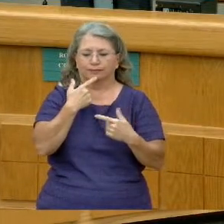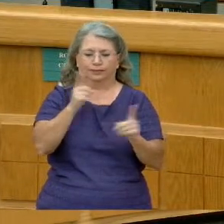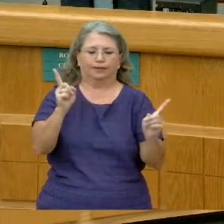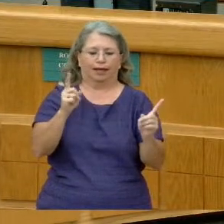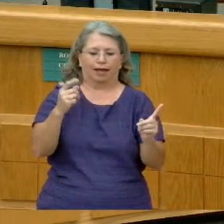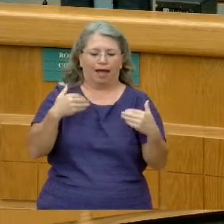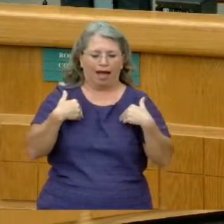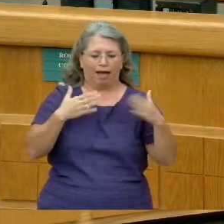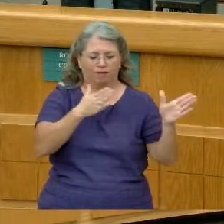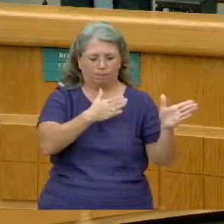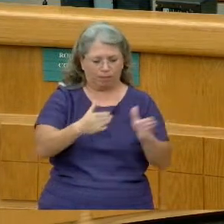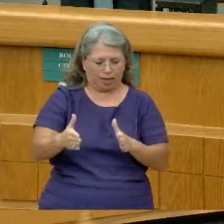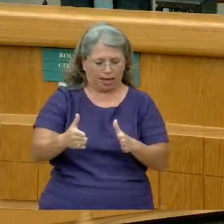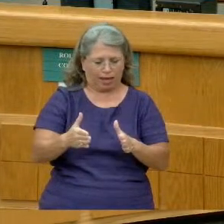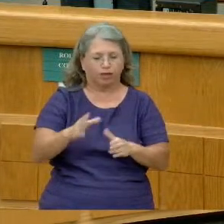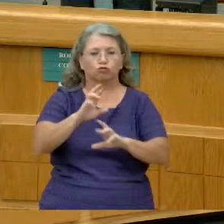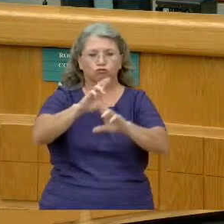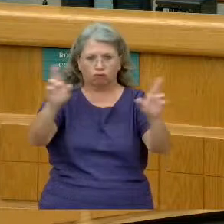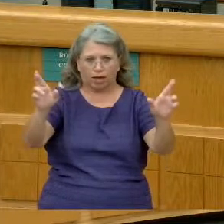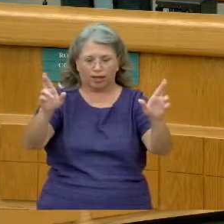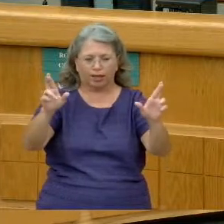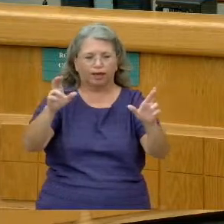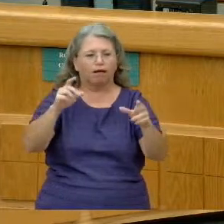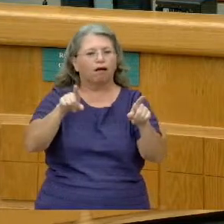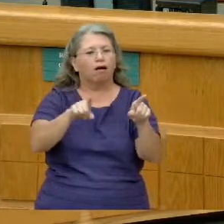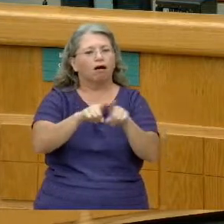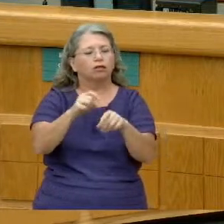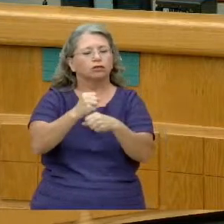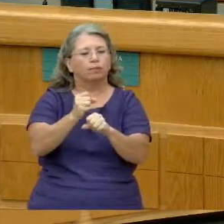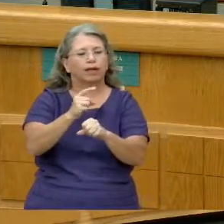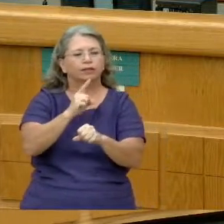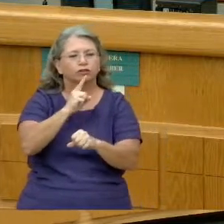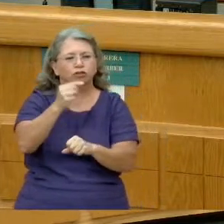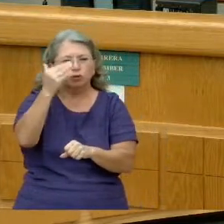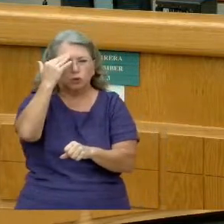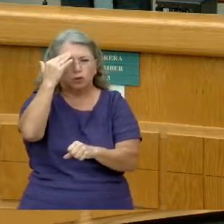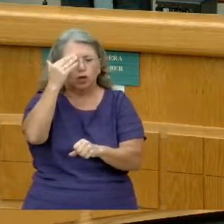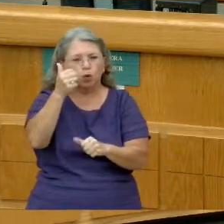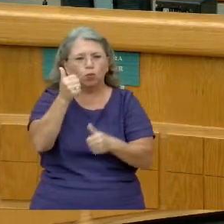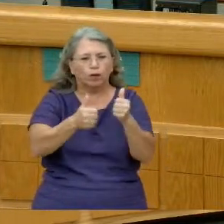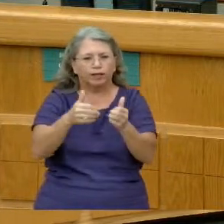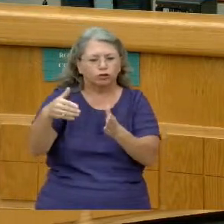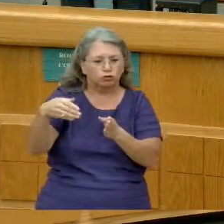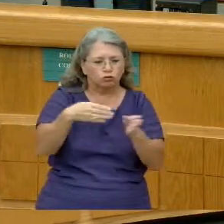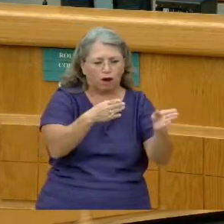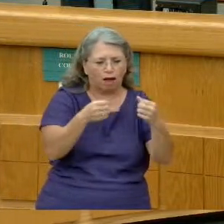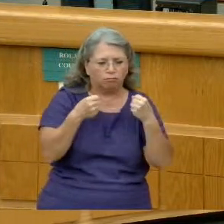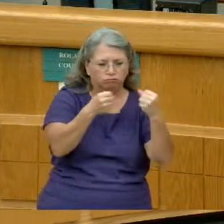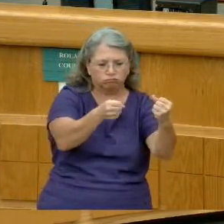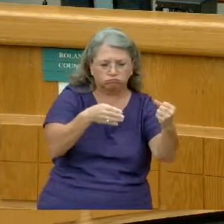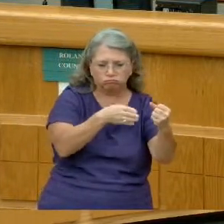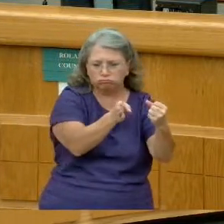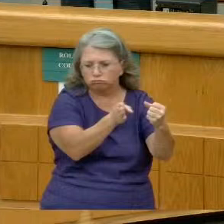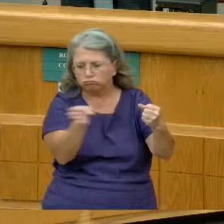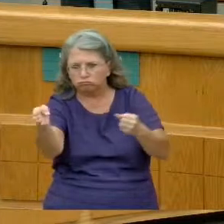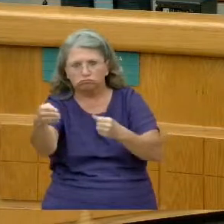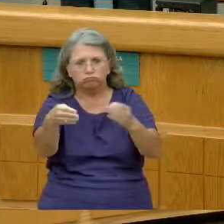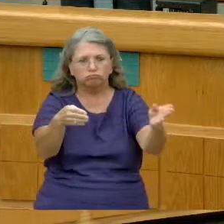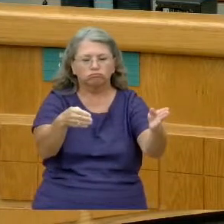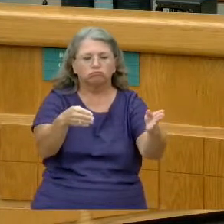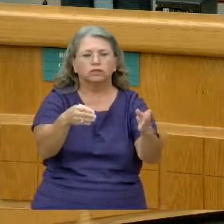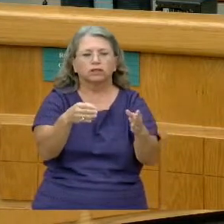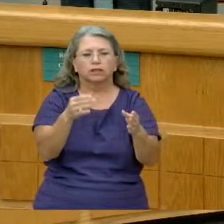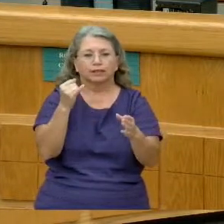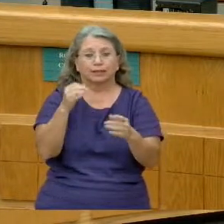want to familiarize yourselves with routes, particularly those of you that live on the island in Port Aransas, and also shelter